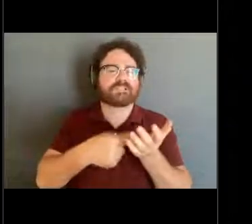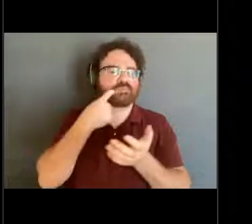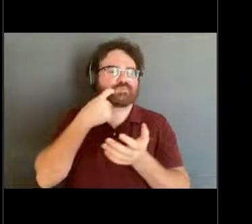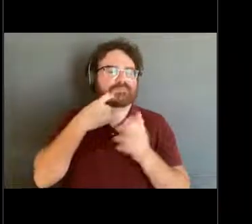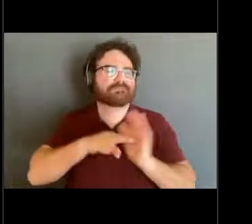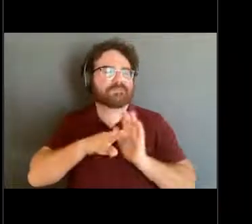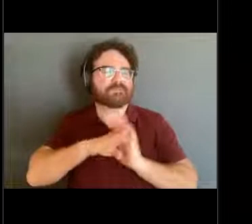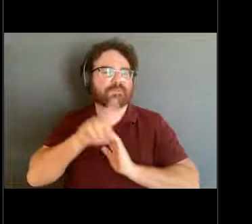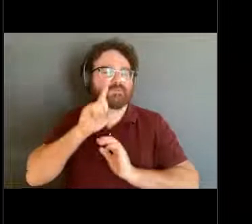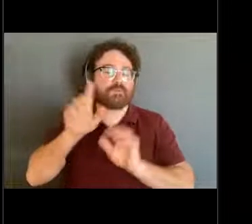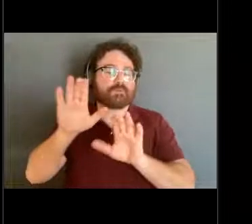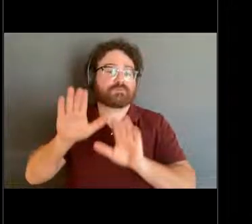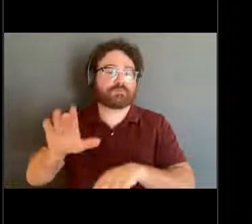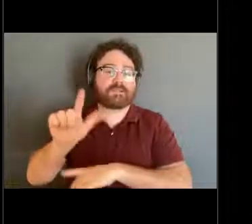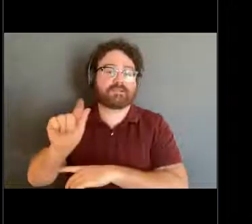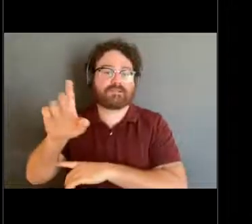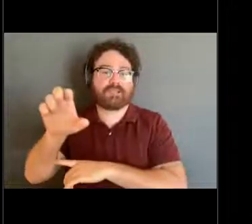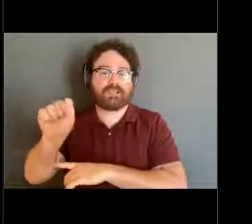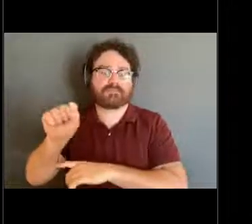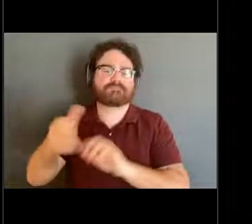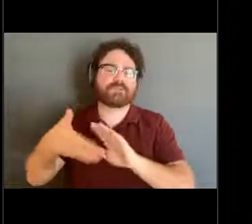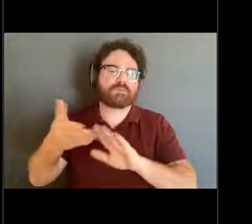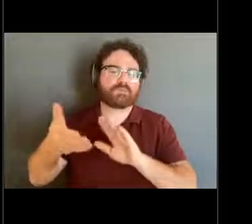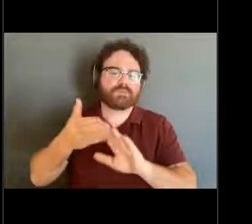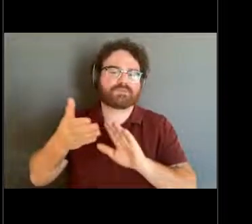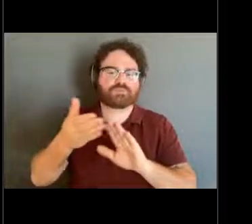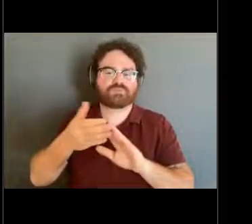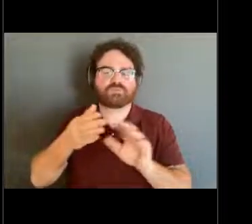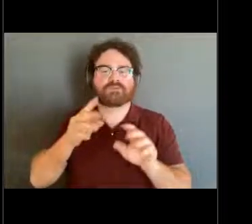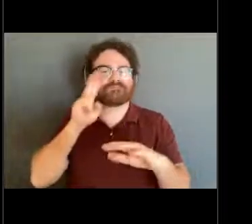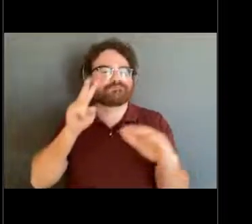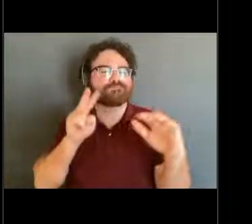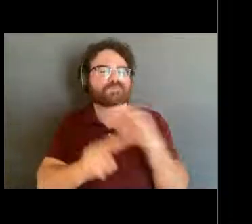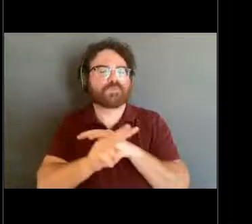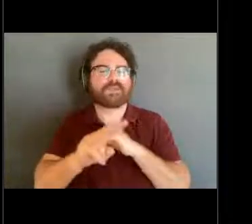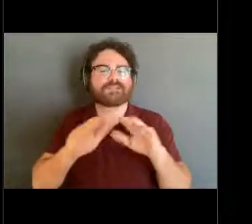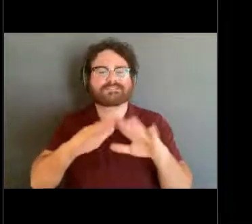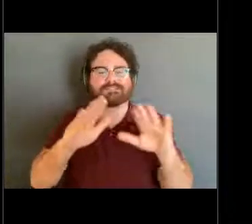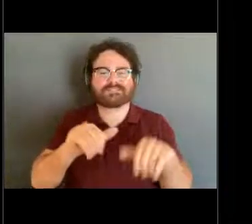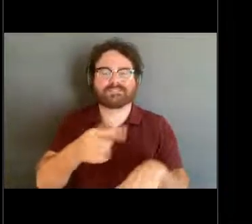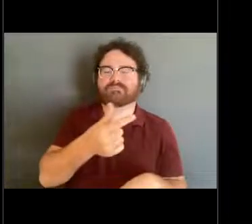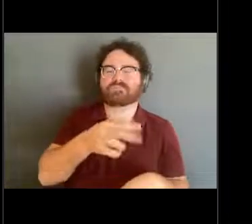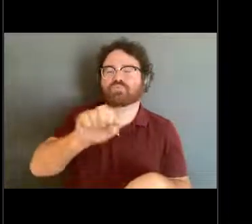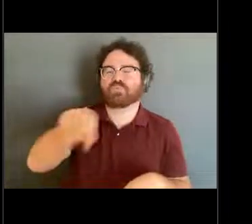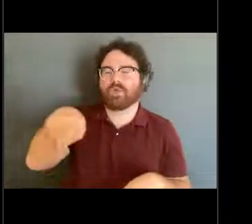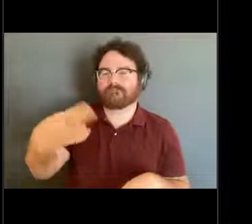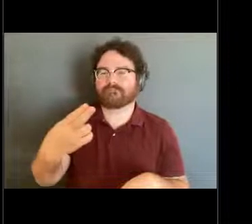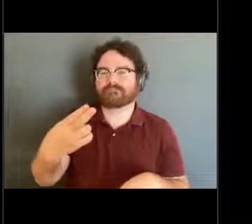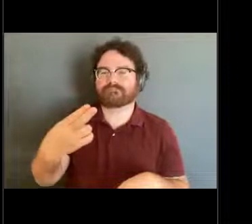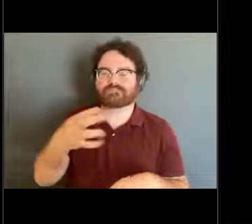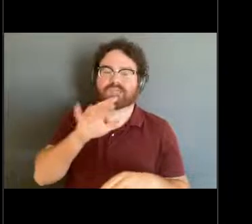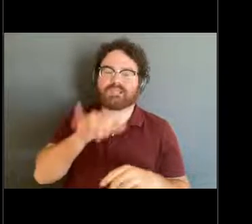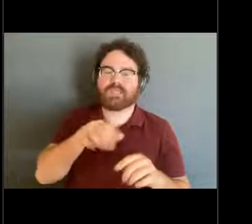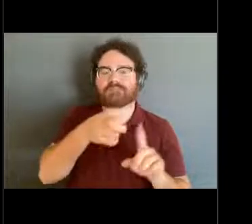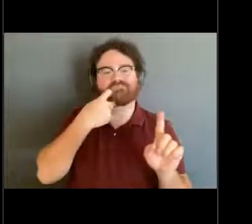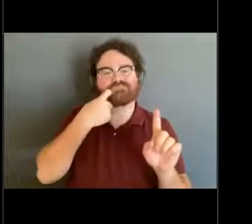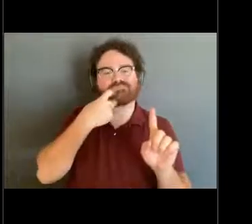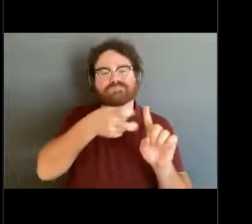Lakes Operational Forecast System, or GROF, which is currently transitioned to operations at